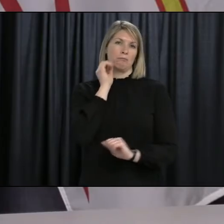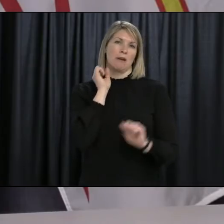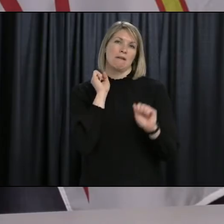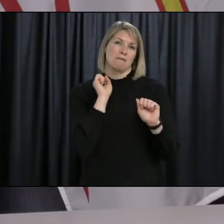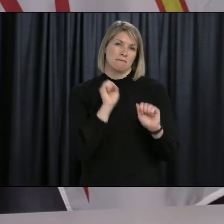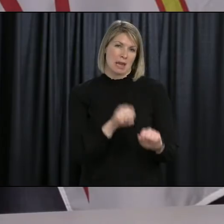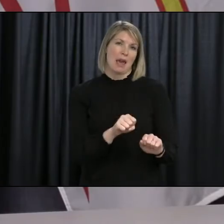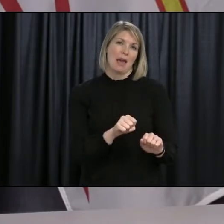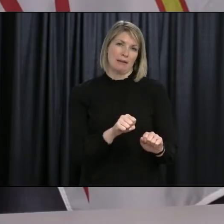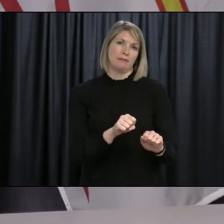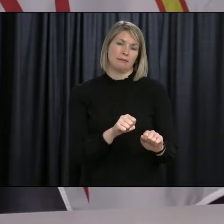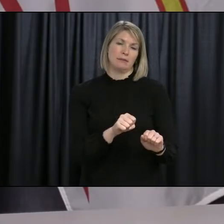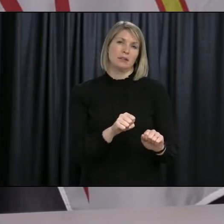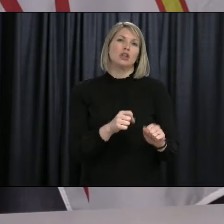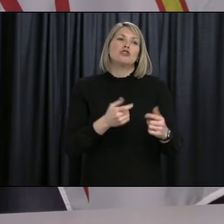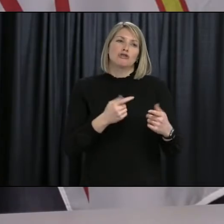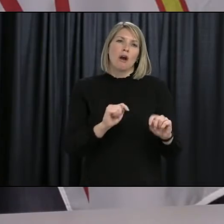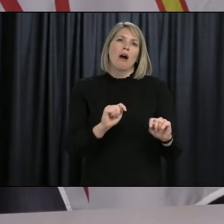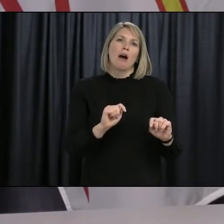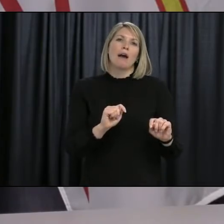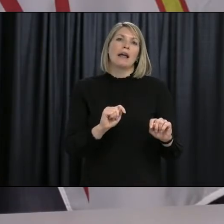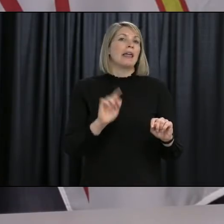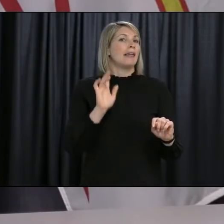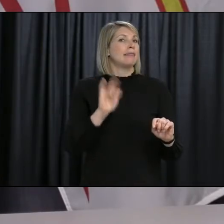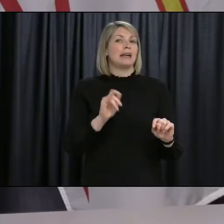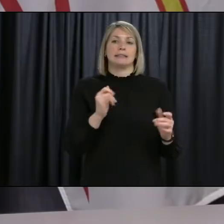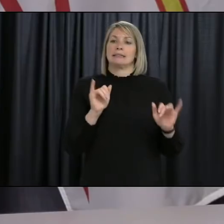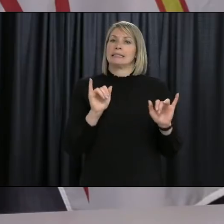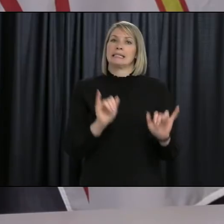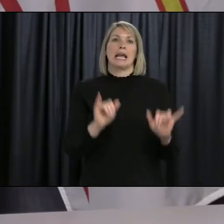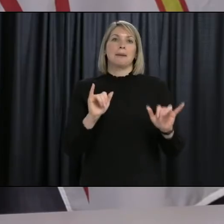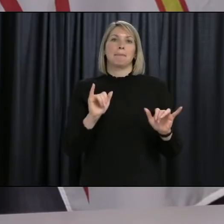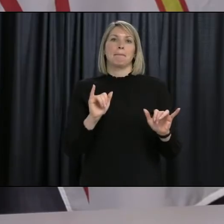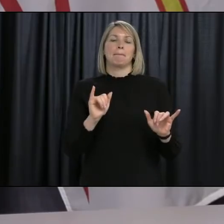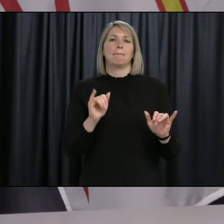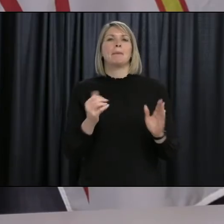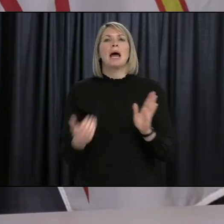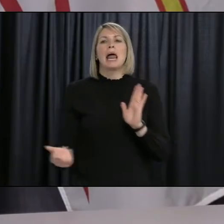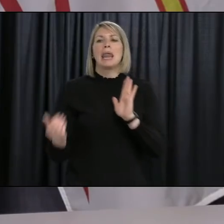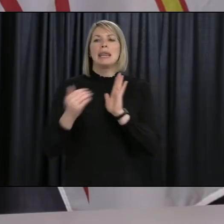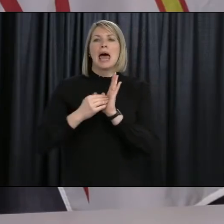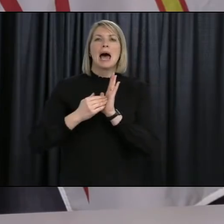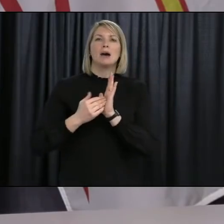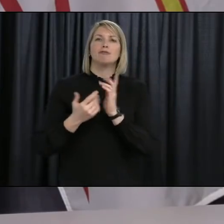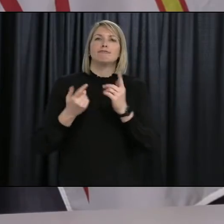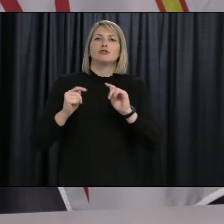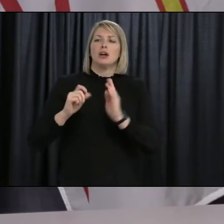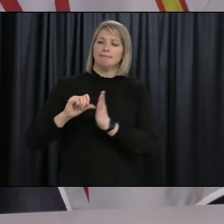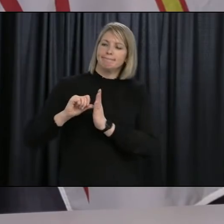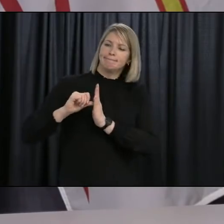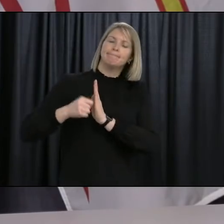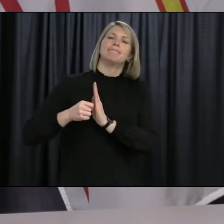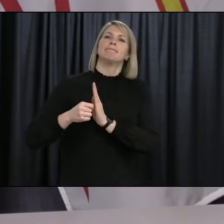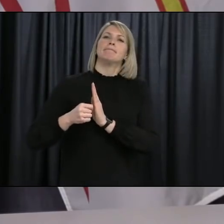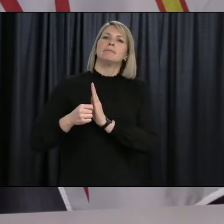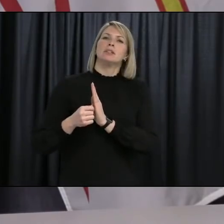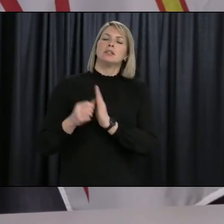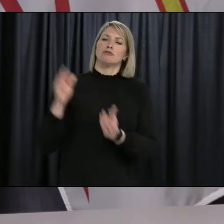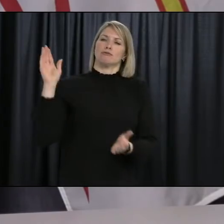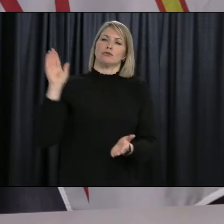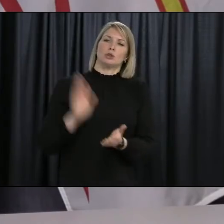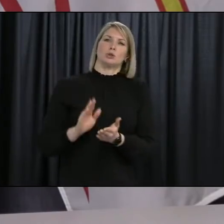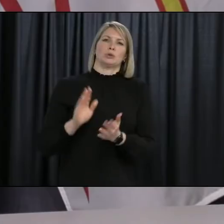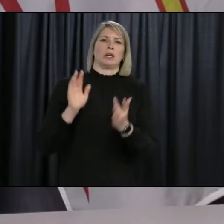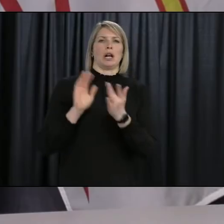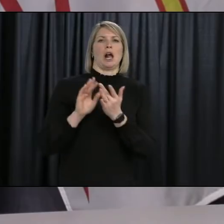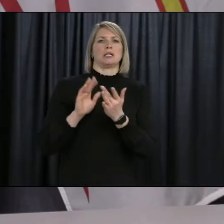That hasn't changed. I think we're just making it, we're bringing it out to the forefront again, just as a way for people to reduce their contacts, which is the most